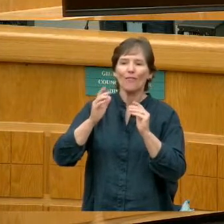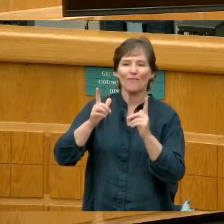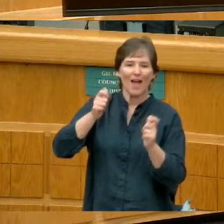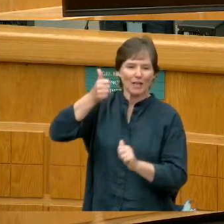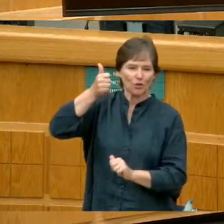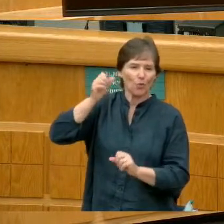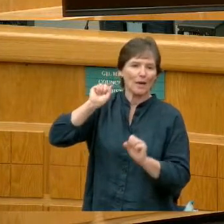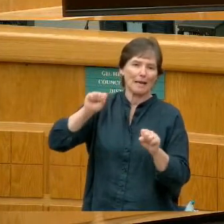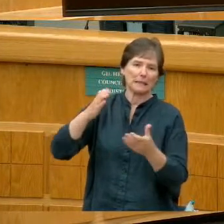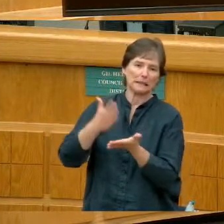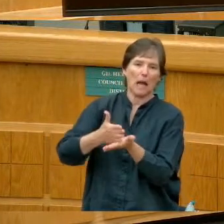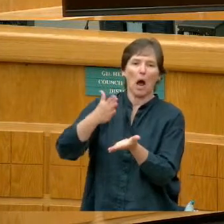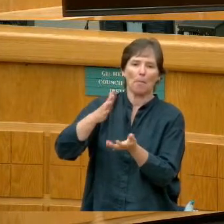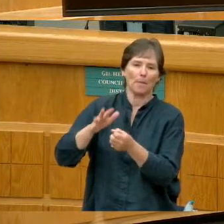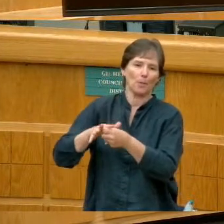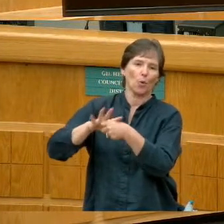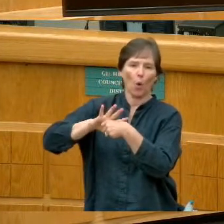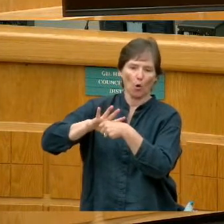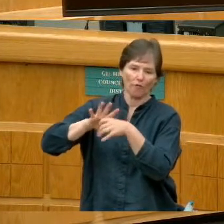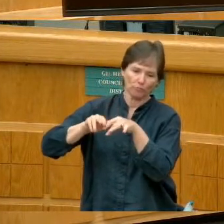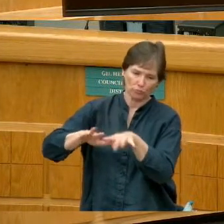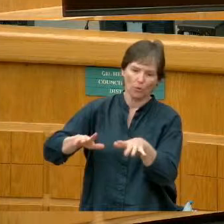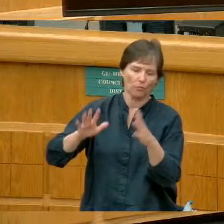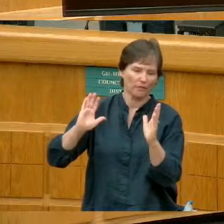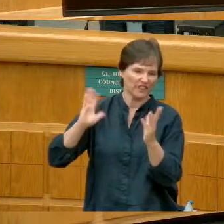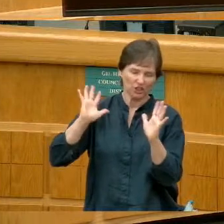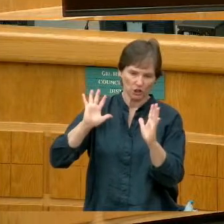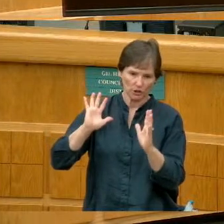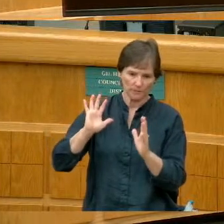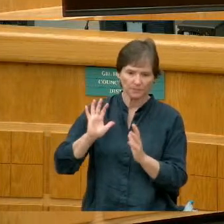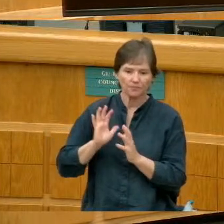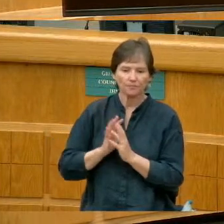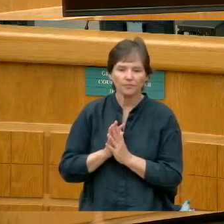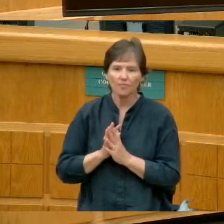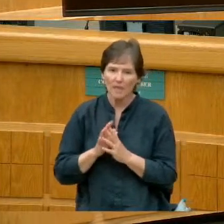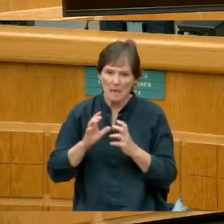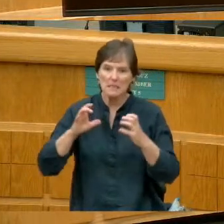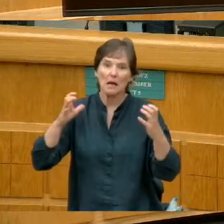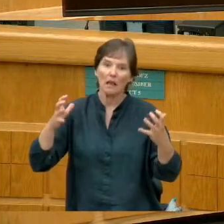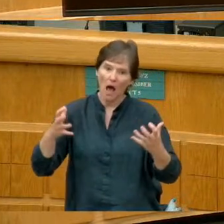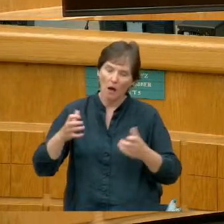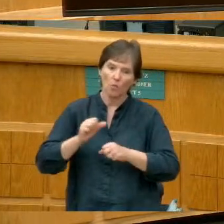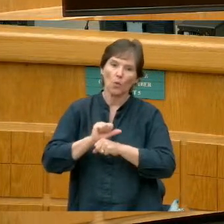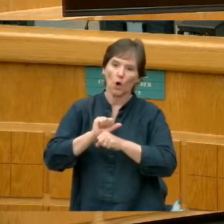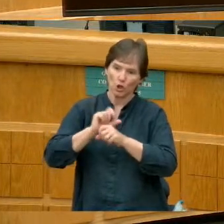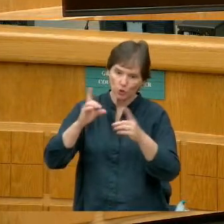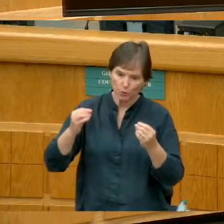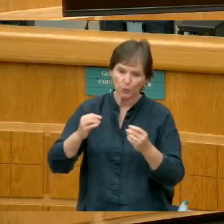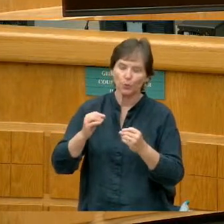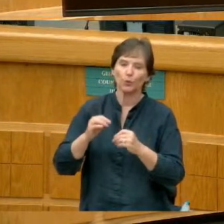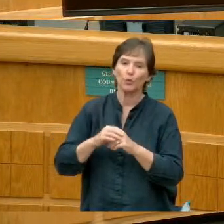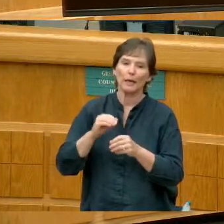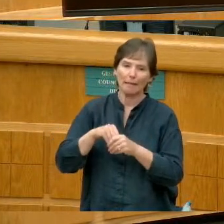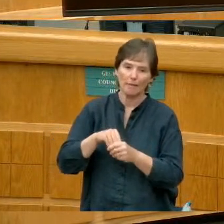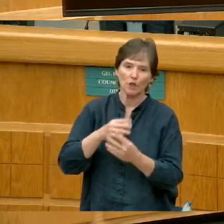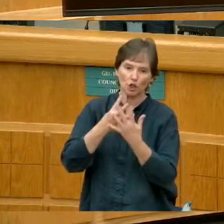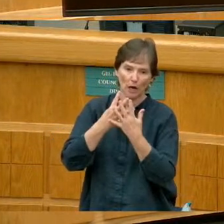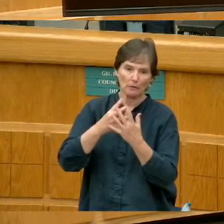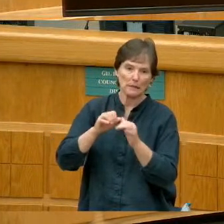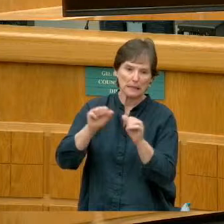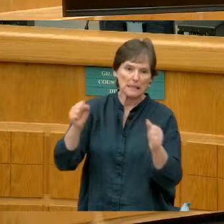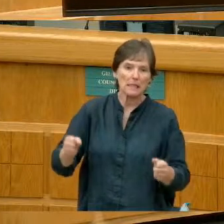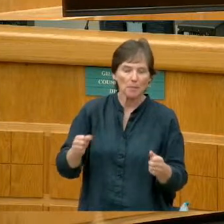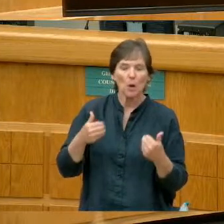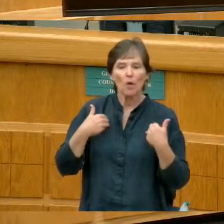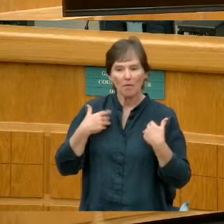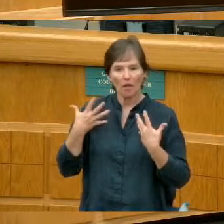this tirelessly. It's a huge endeavor, and we have a lot of cooperation from Nueces County